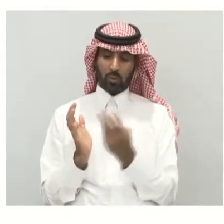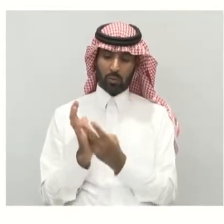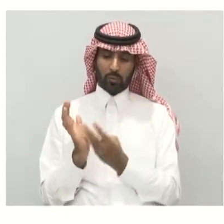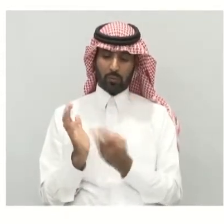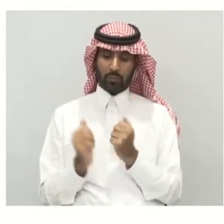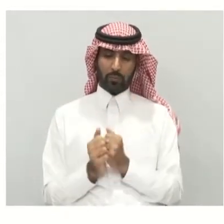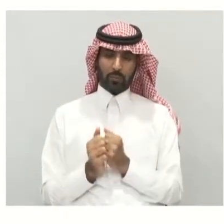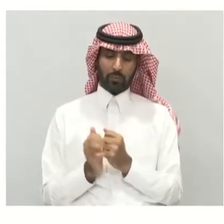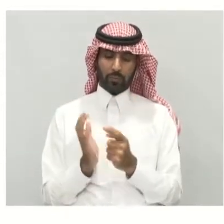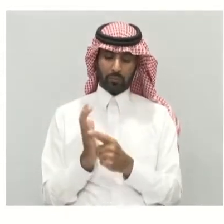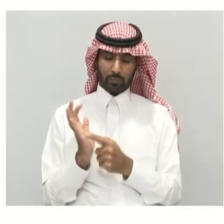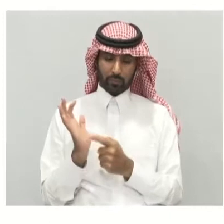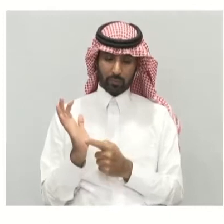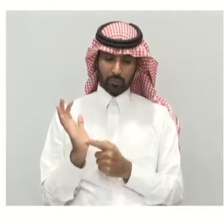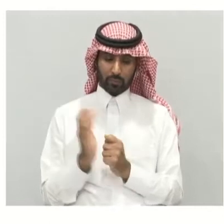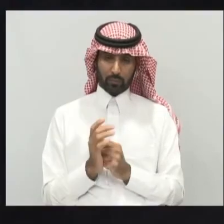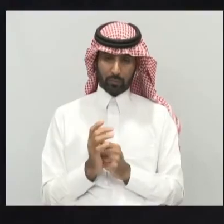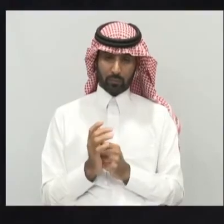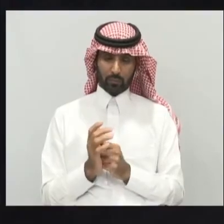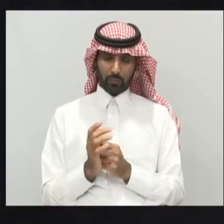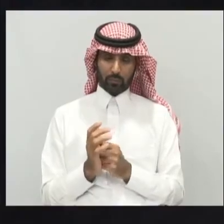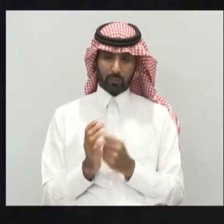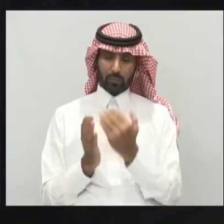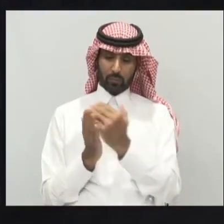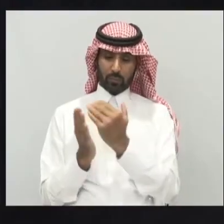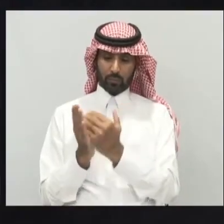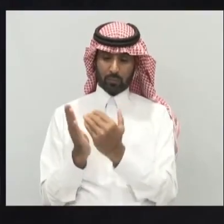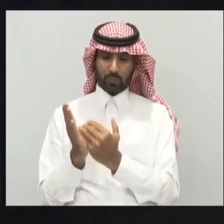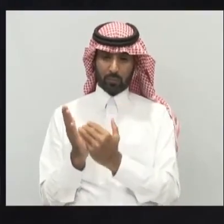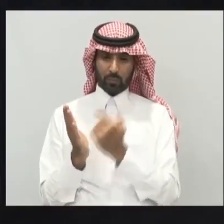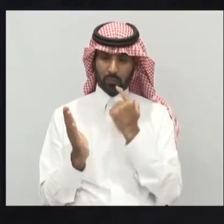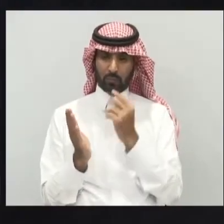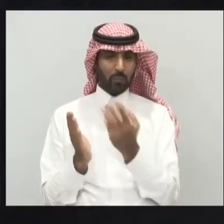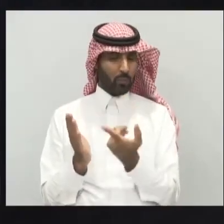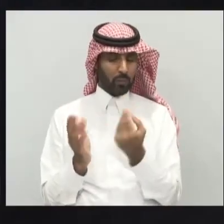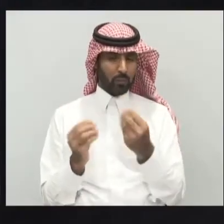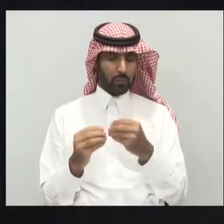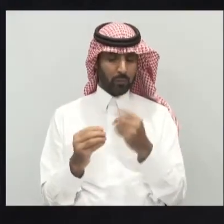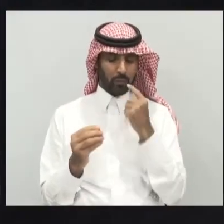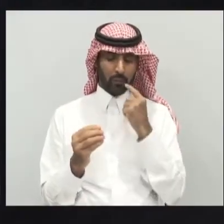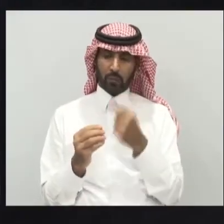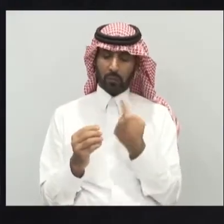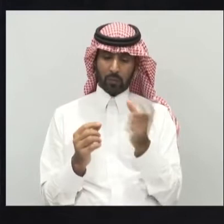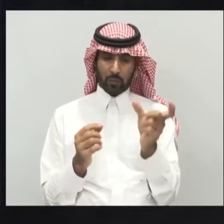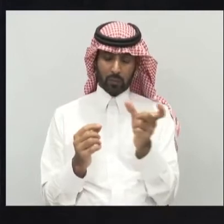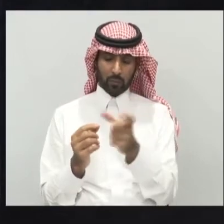have these steps. We have to write down the recipe. We have to use the